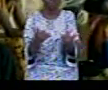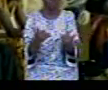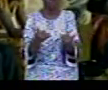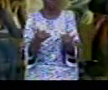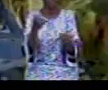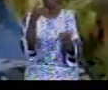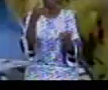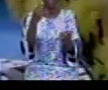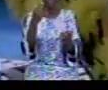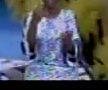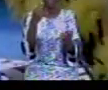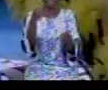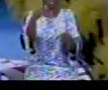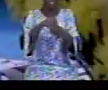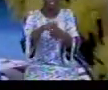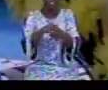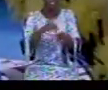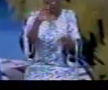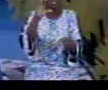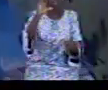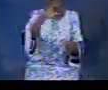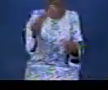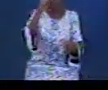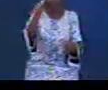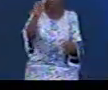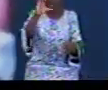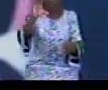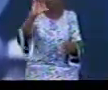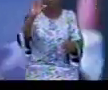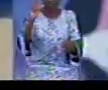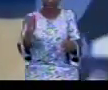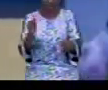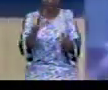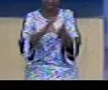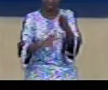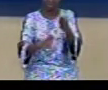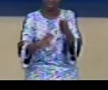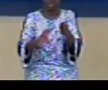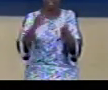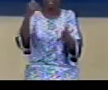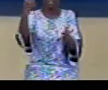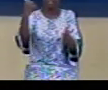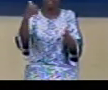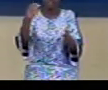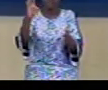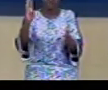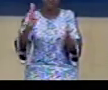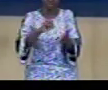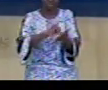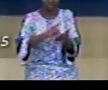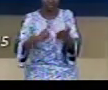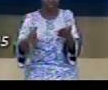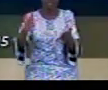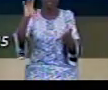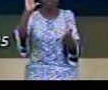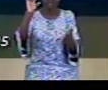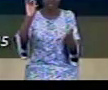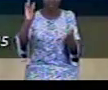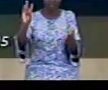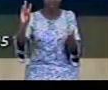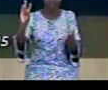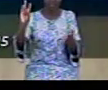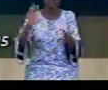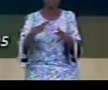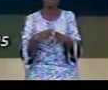in Acts chapter 14, and I'm reading from verse 7. Acts chapter 14, verse